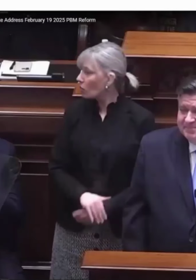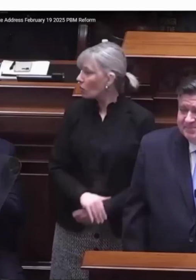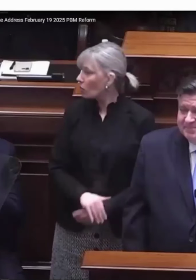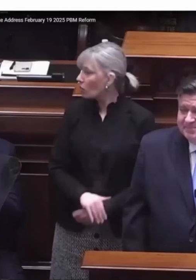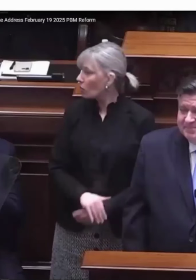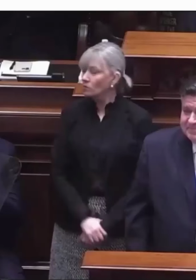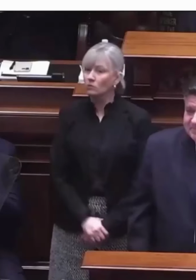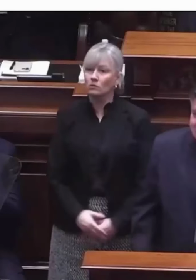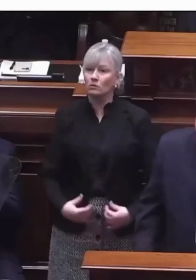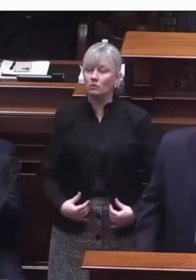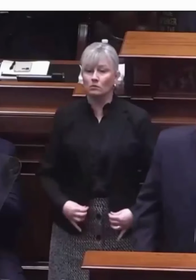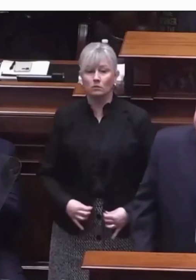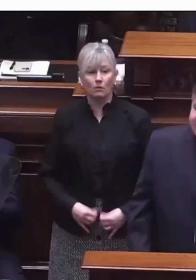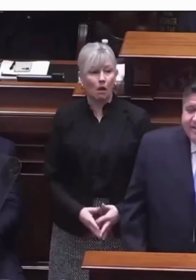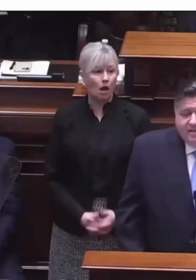Oops.